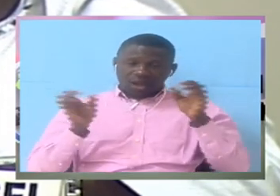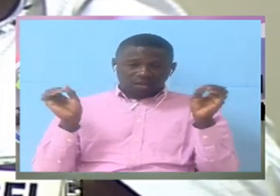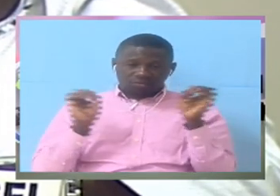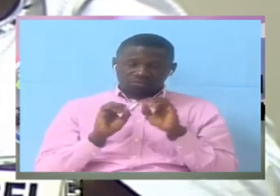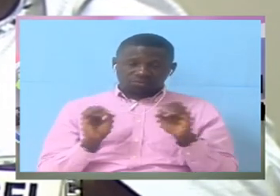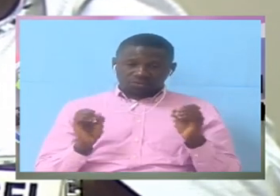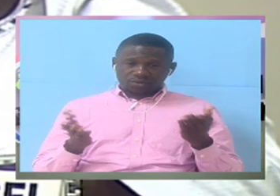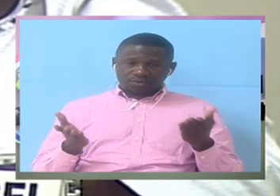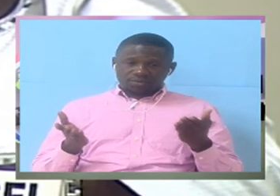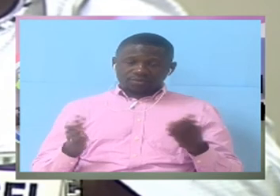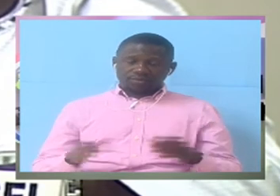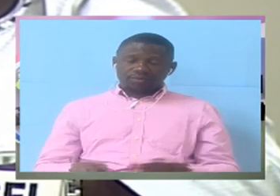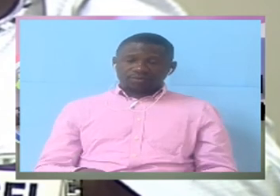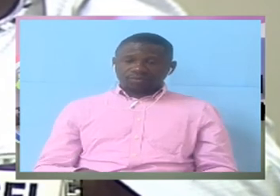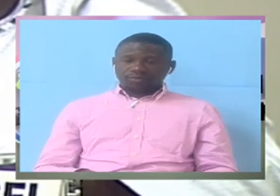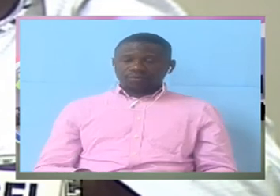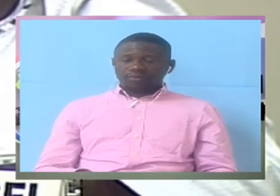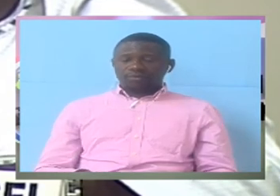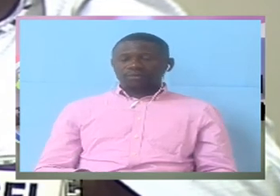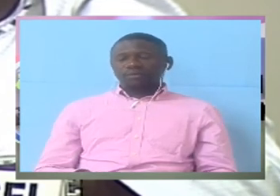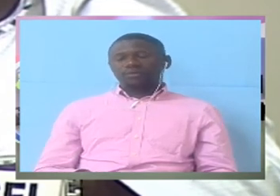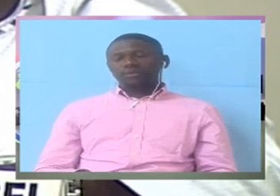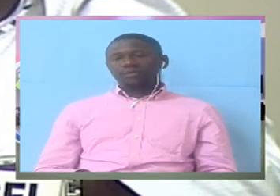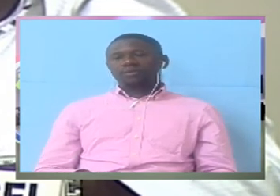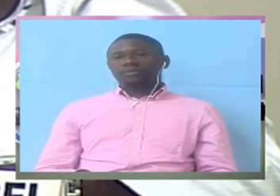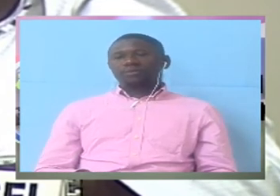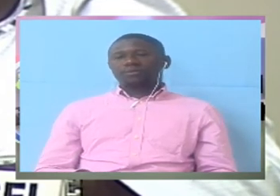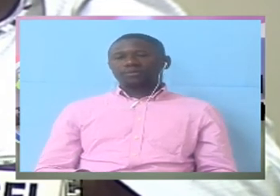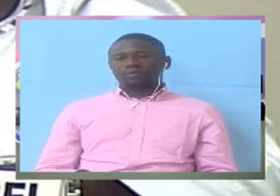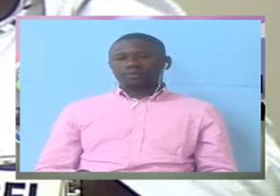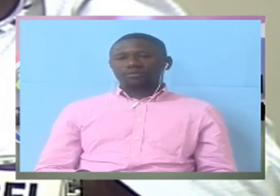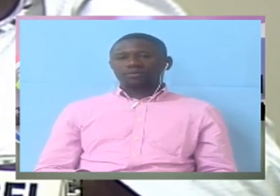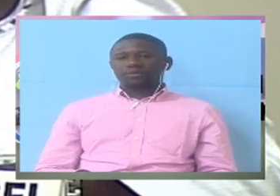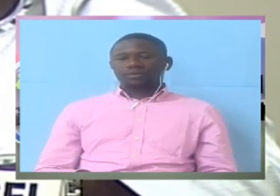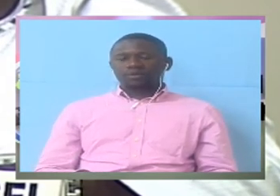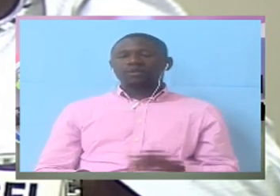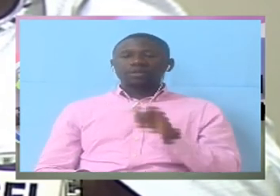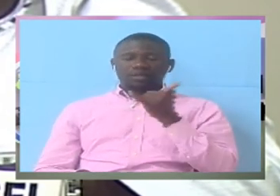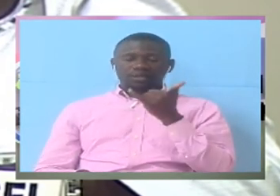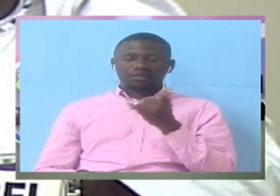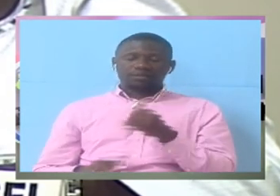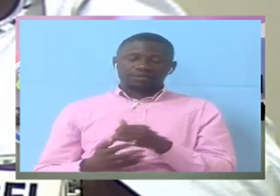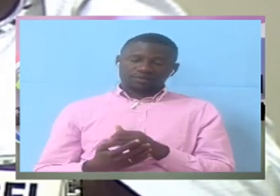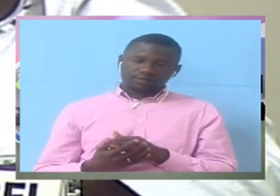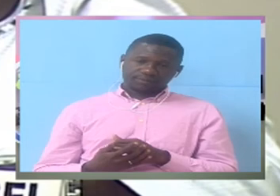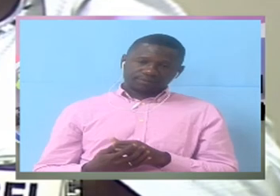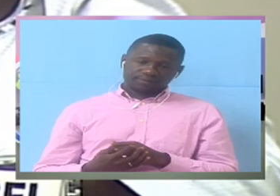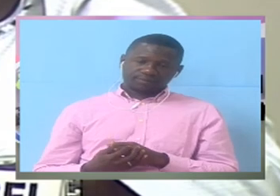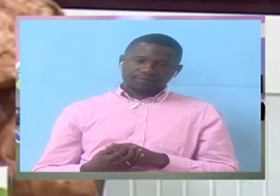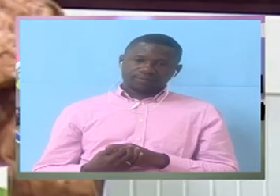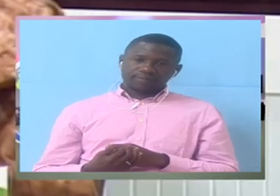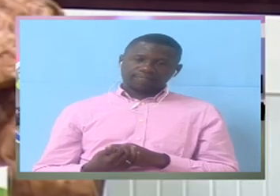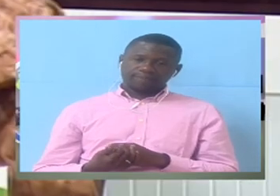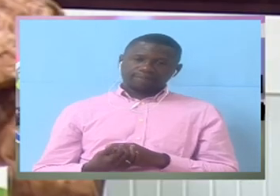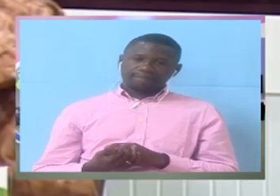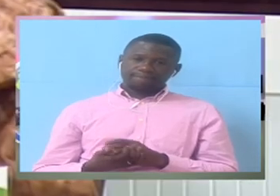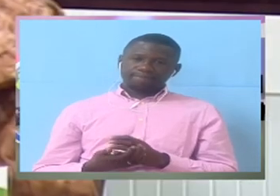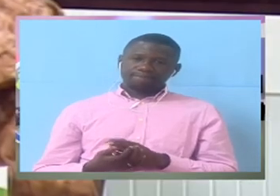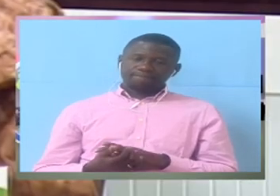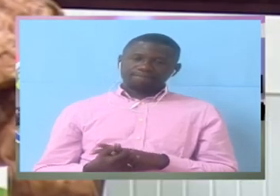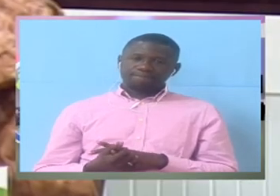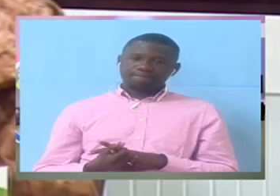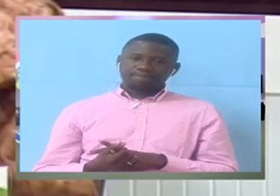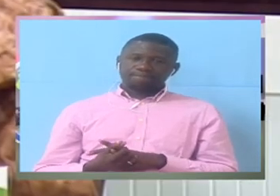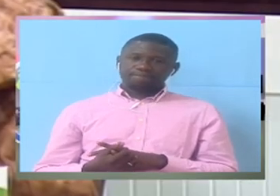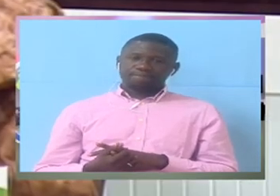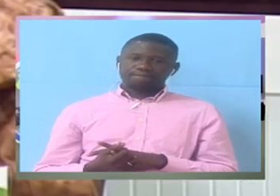mi alon kal nene na man diamu alla kiti wala ko wala gata wala nyang kan tolla time o lawyer le fam membe sona pour ko lon to le man